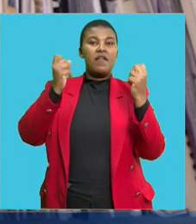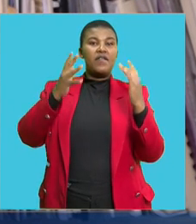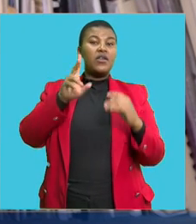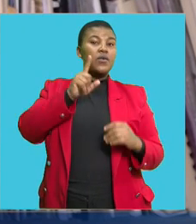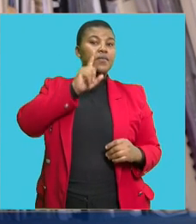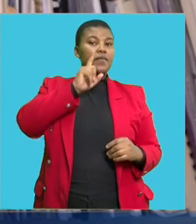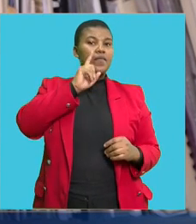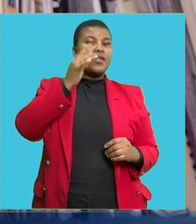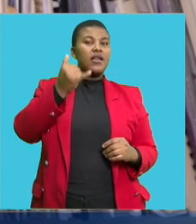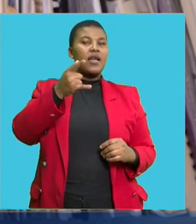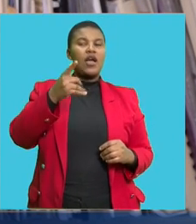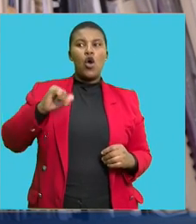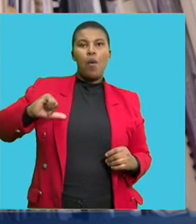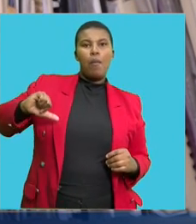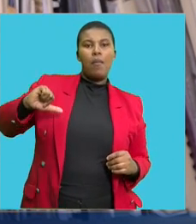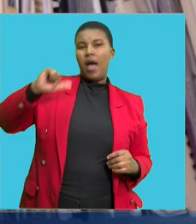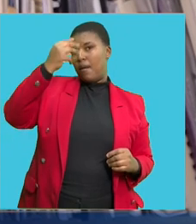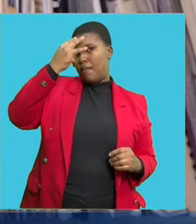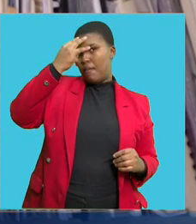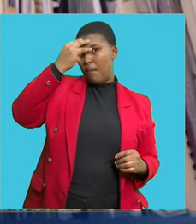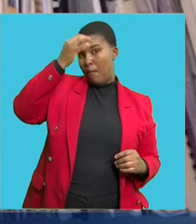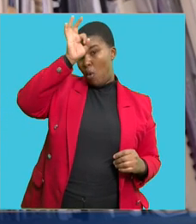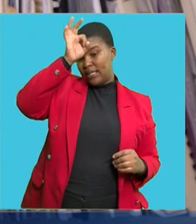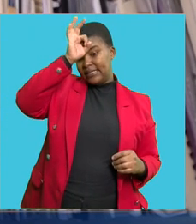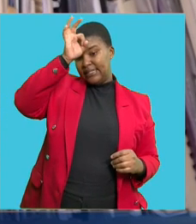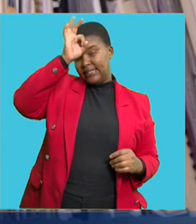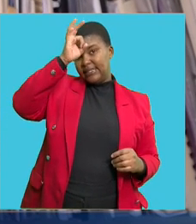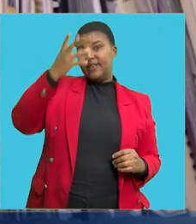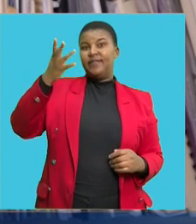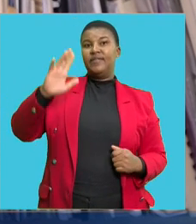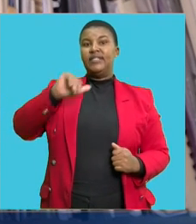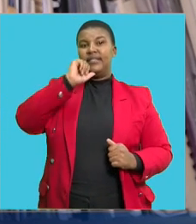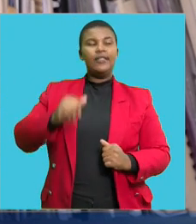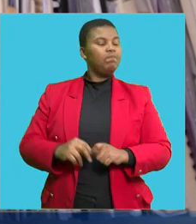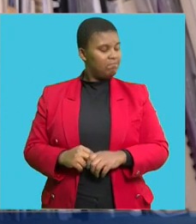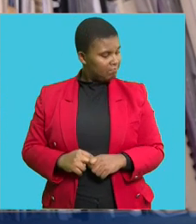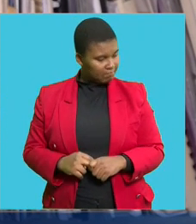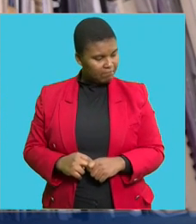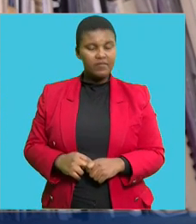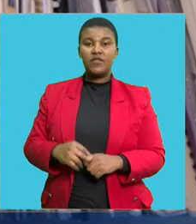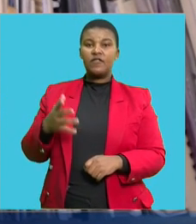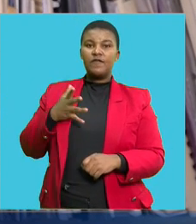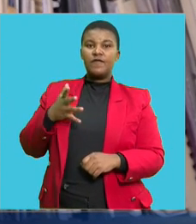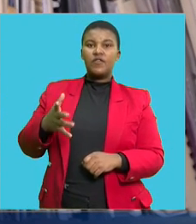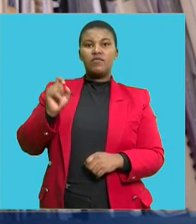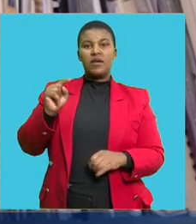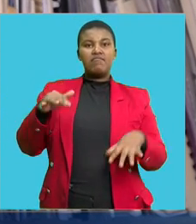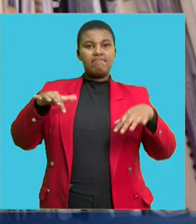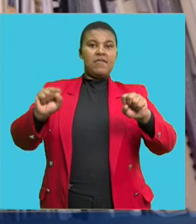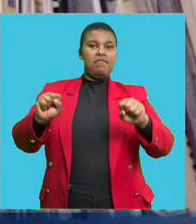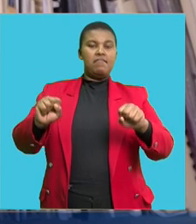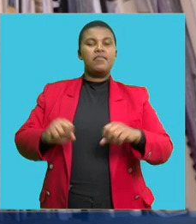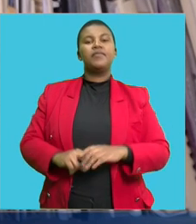at the Ministry of Police, that Gaten McKenzie has come out saying that he would be interested in taking up that